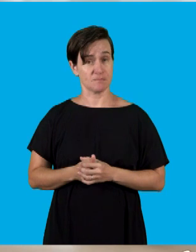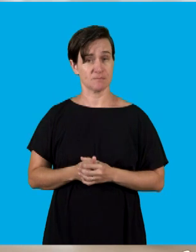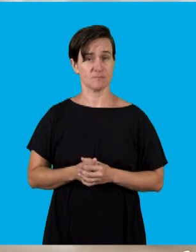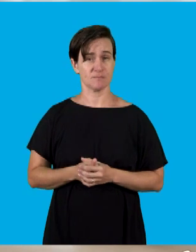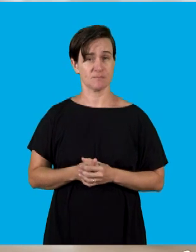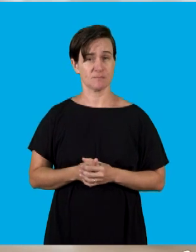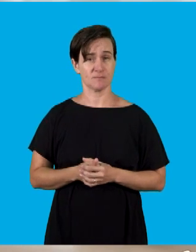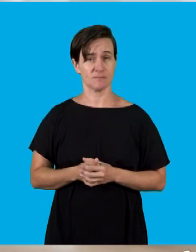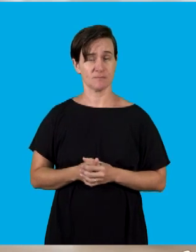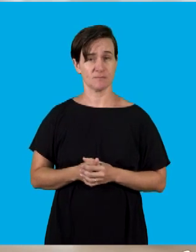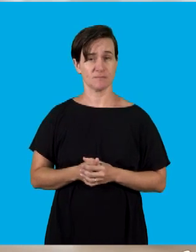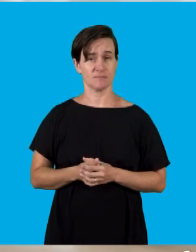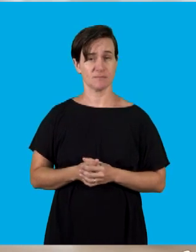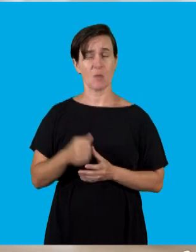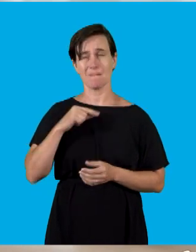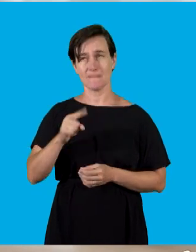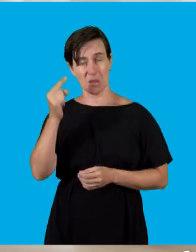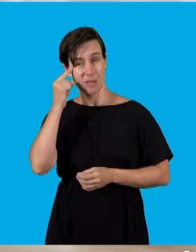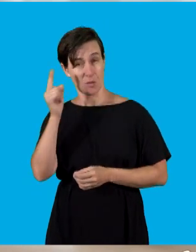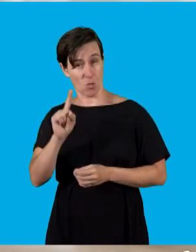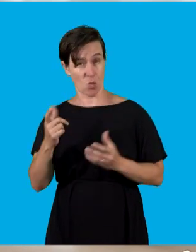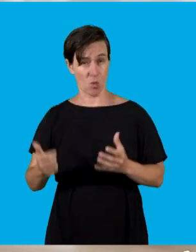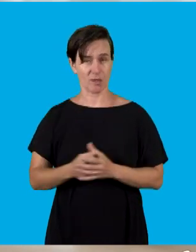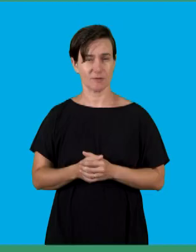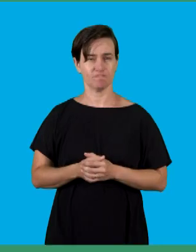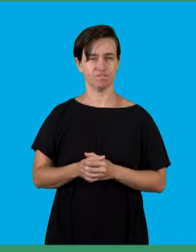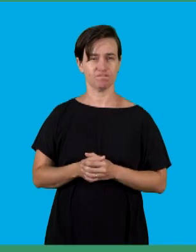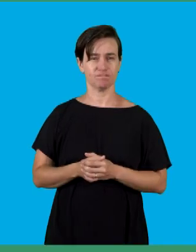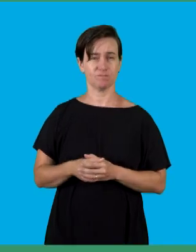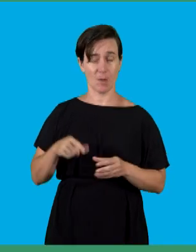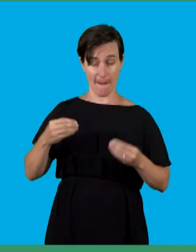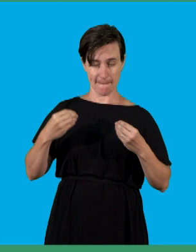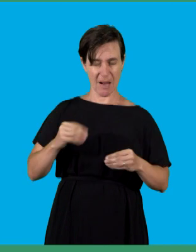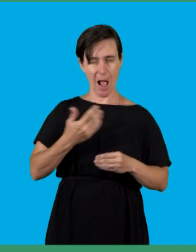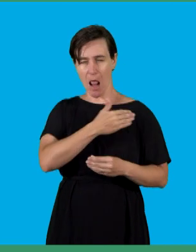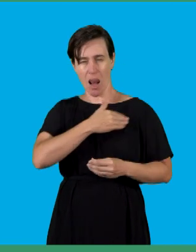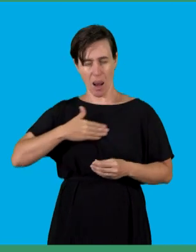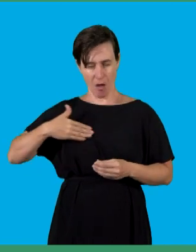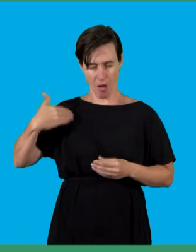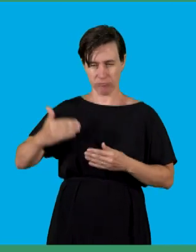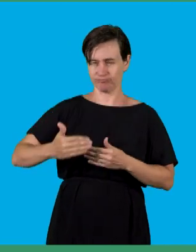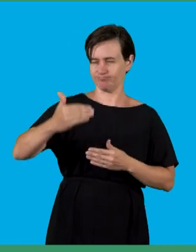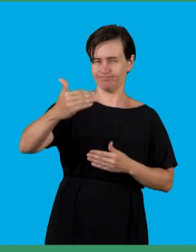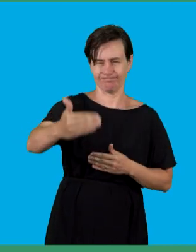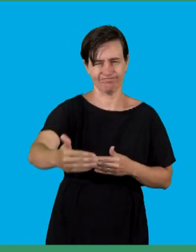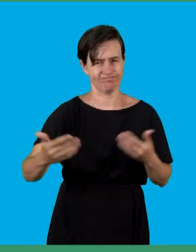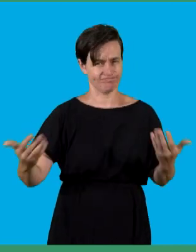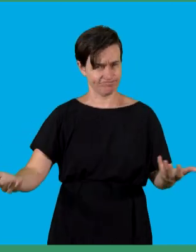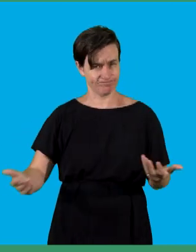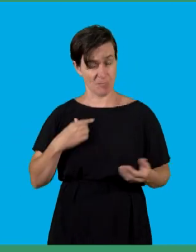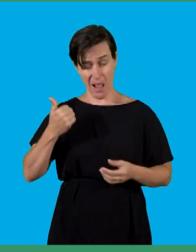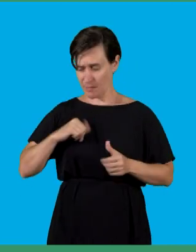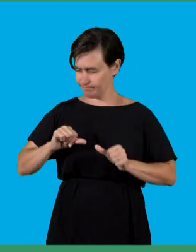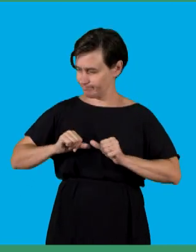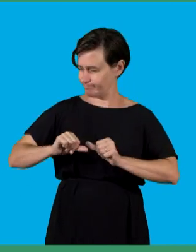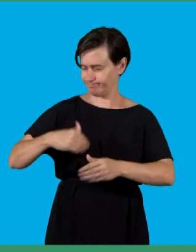taxation? You also need to consider the lifespan of the business, or continuity. That do